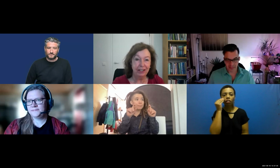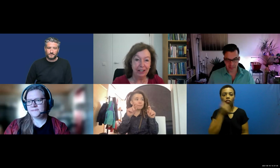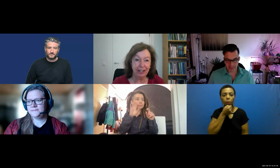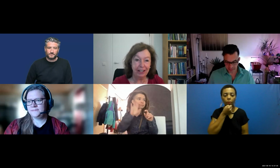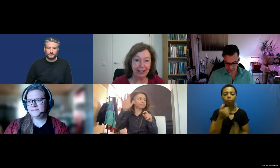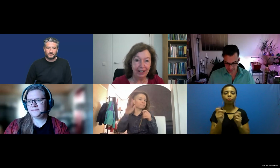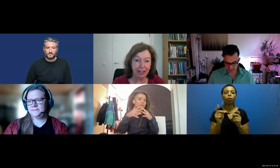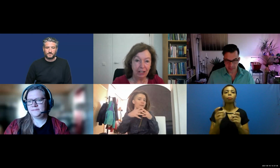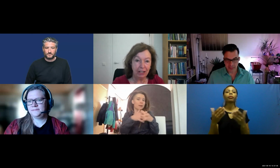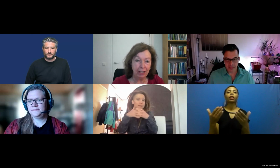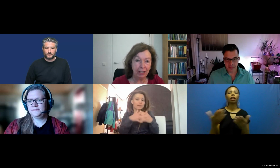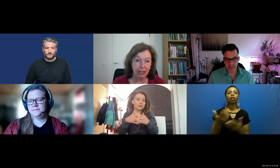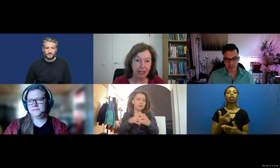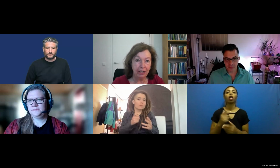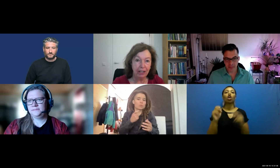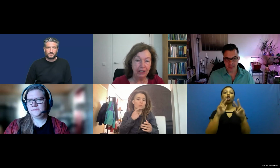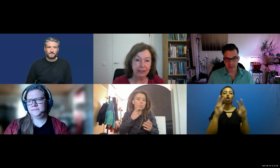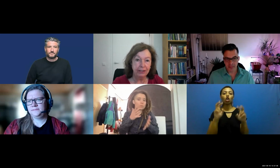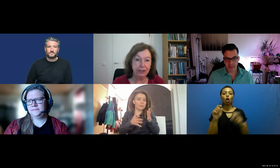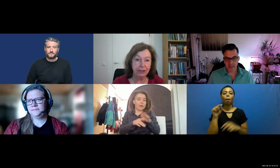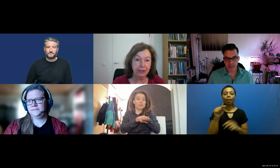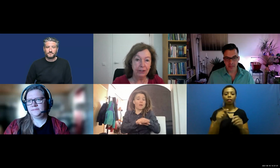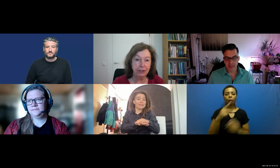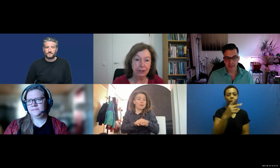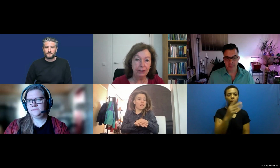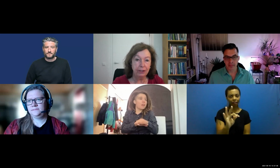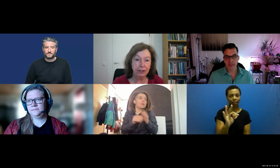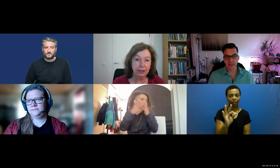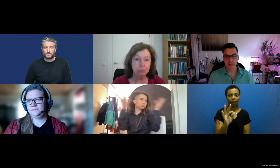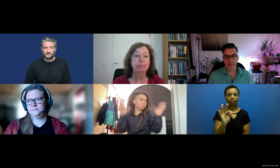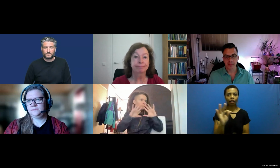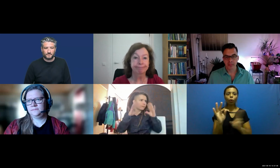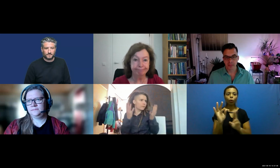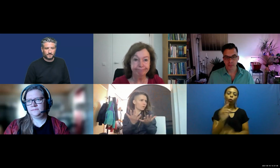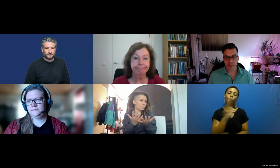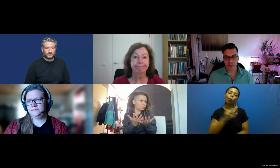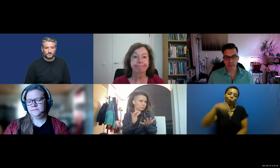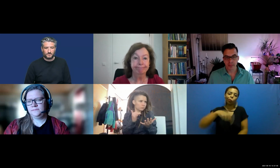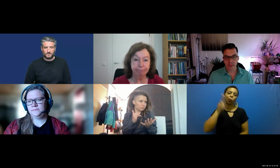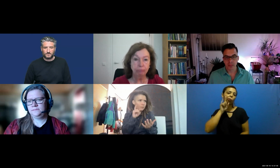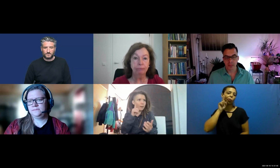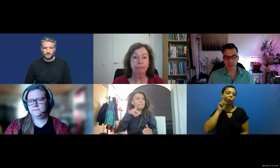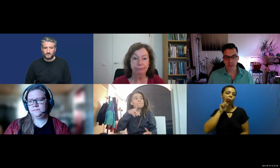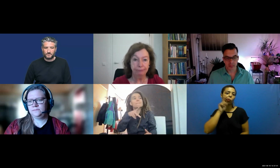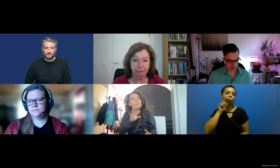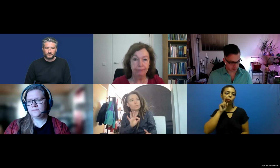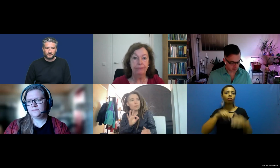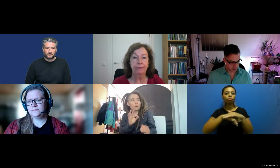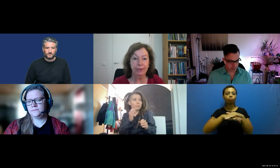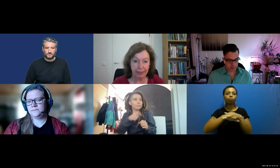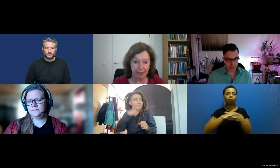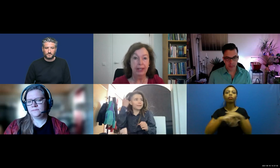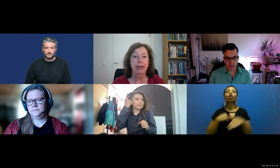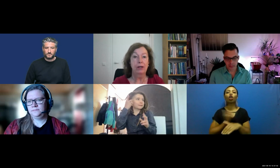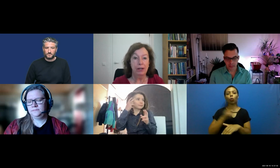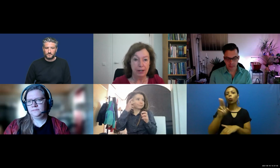about Protactile, that's the name they use in the United States. Tactile, yes, they use it all over the